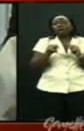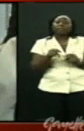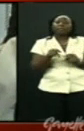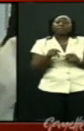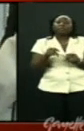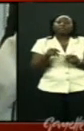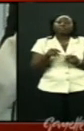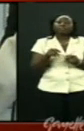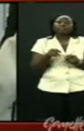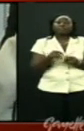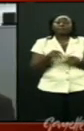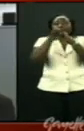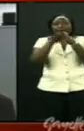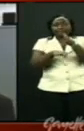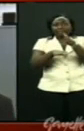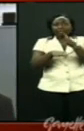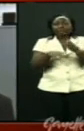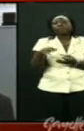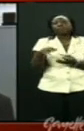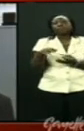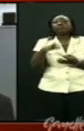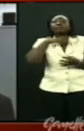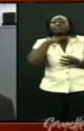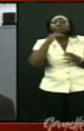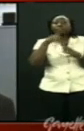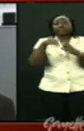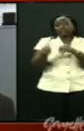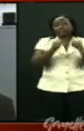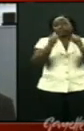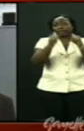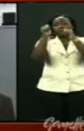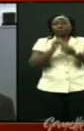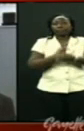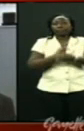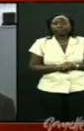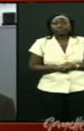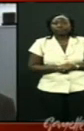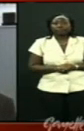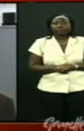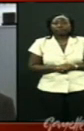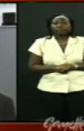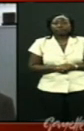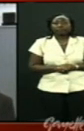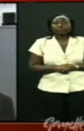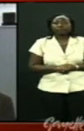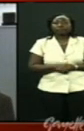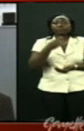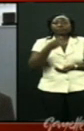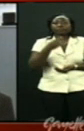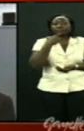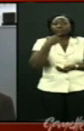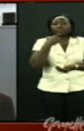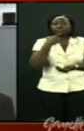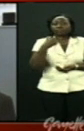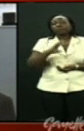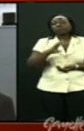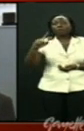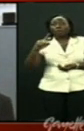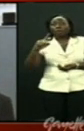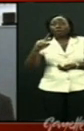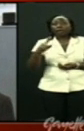to Chris Blinko. There are opportunities out there for using home heating oil as a biofuel, and it's just a